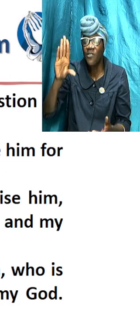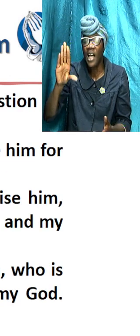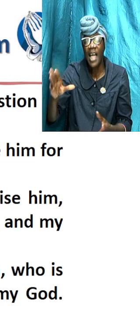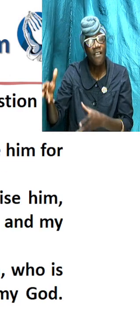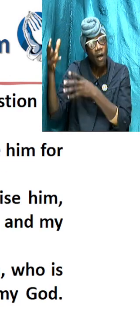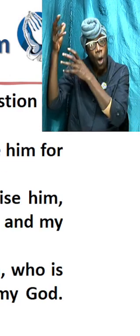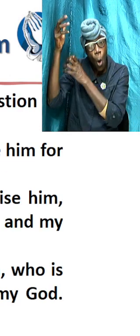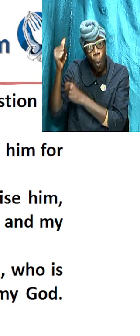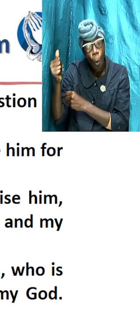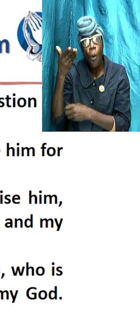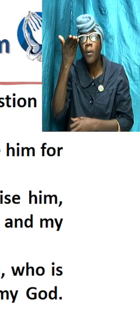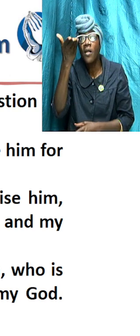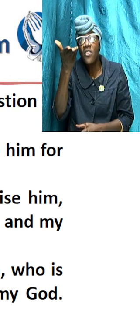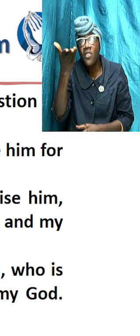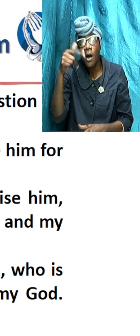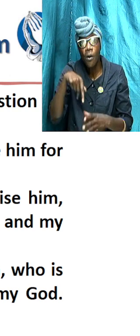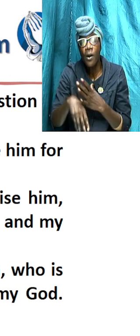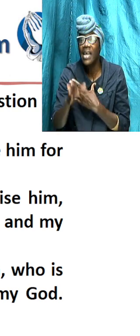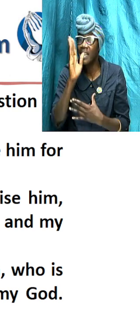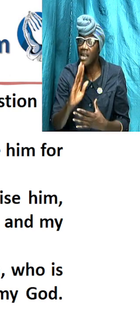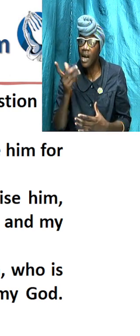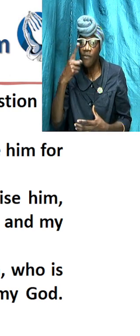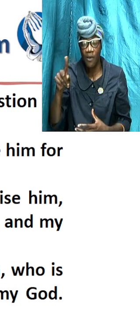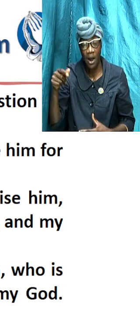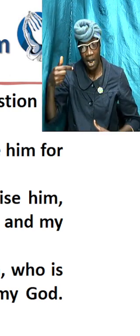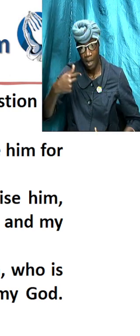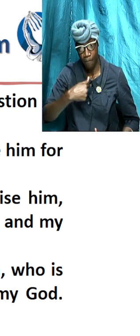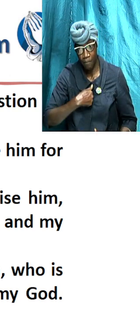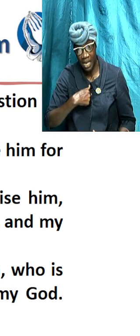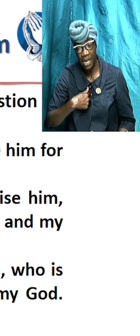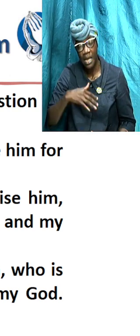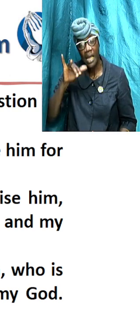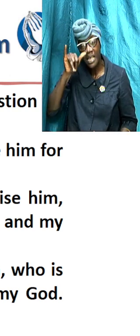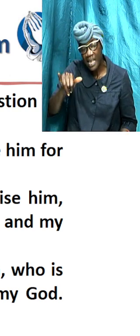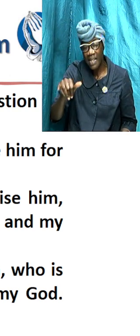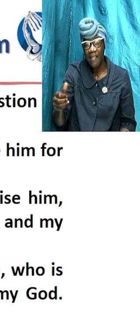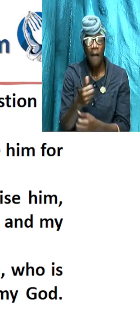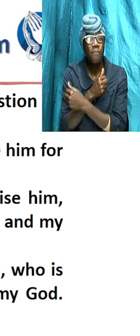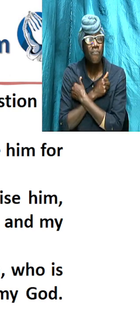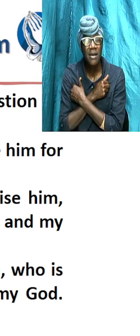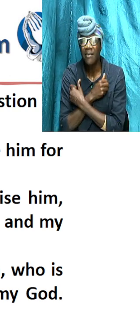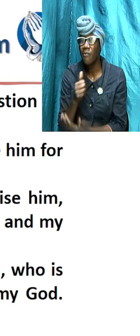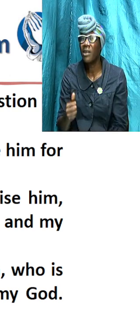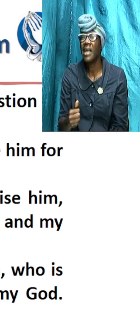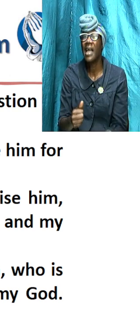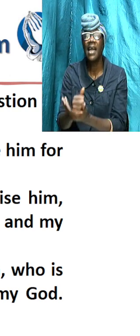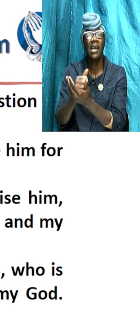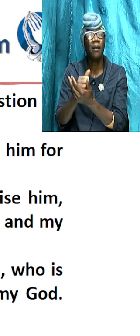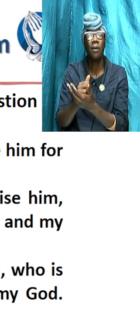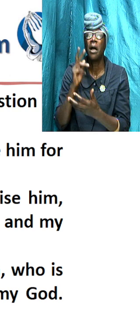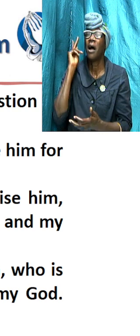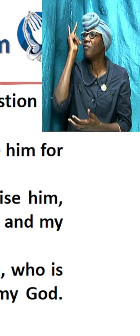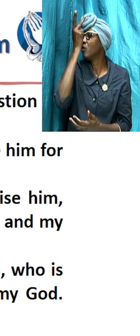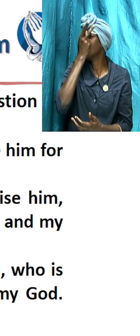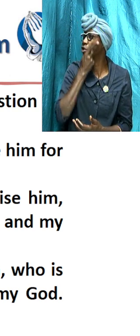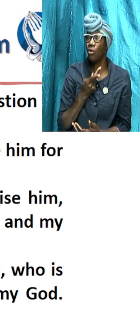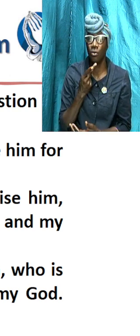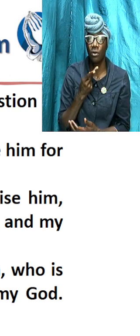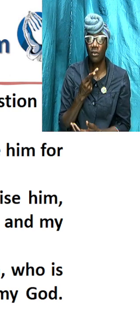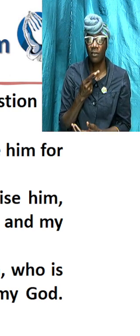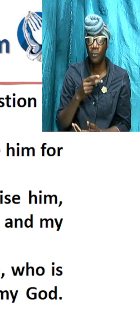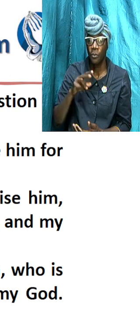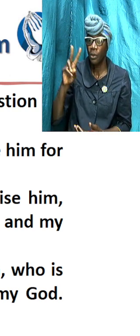God. He said, for I shall yet praise him for the help of his countenance. He said, chapter 42 and verse